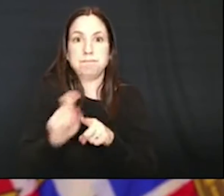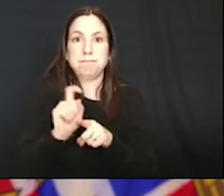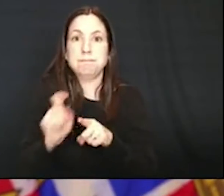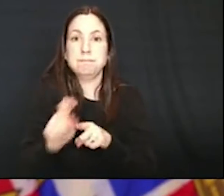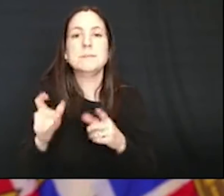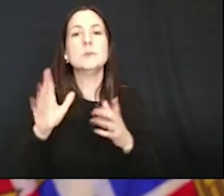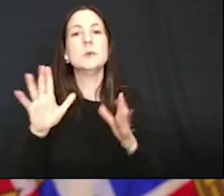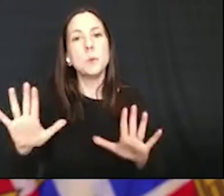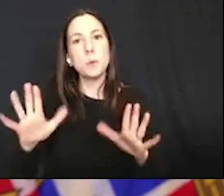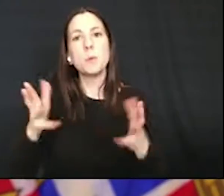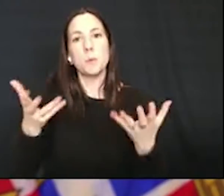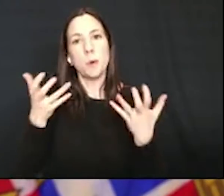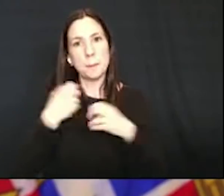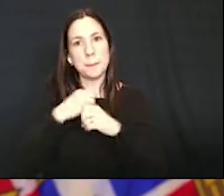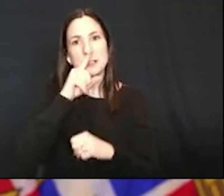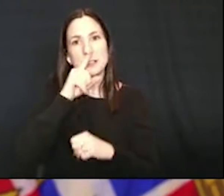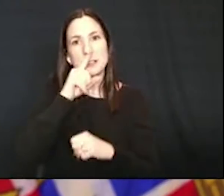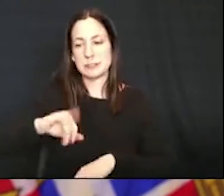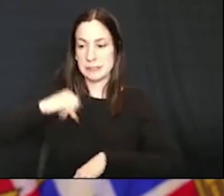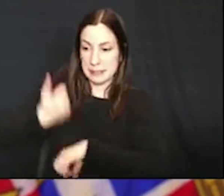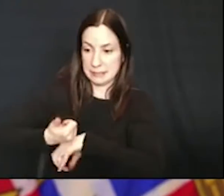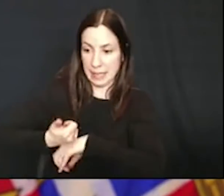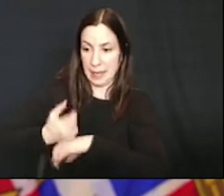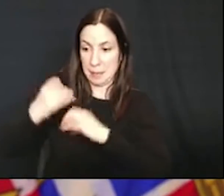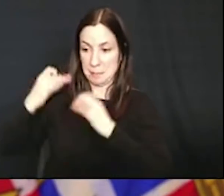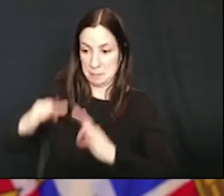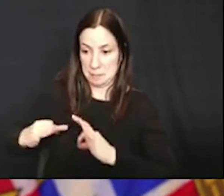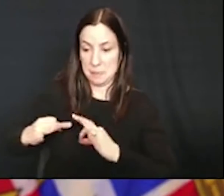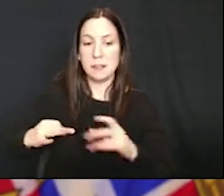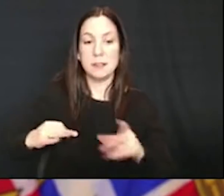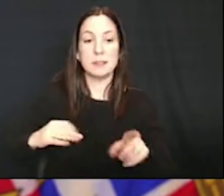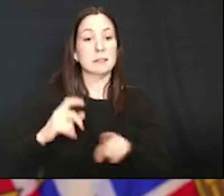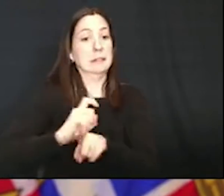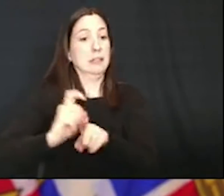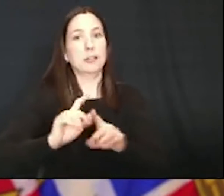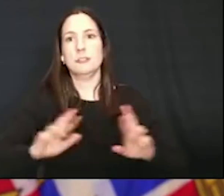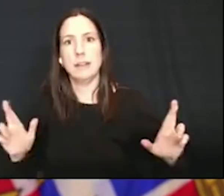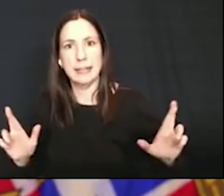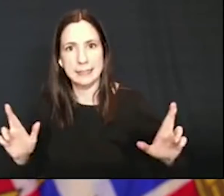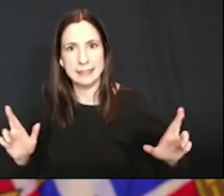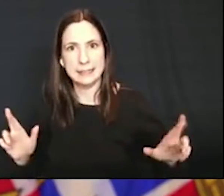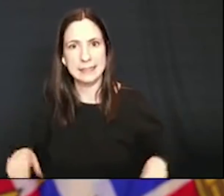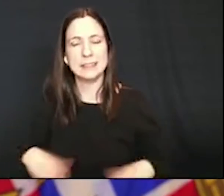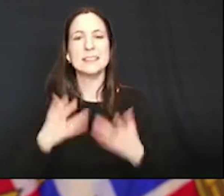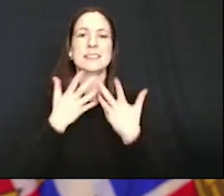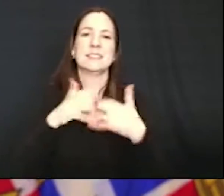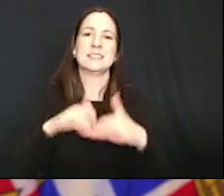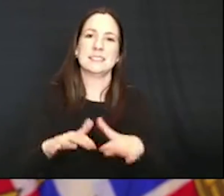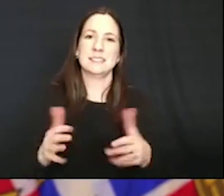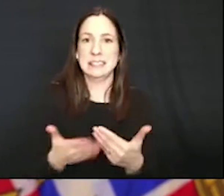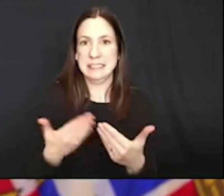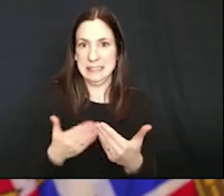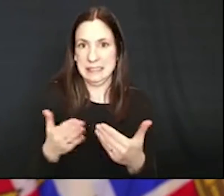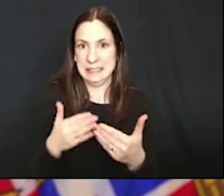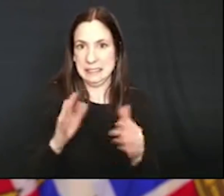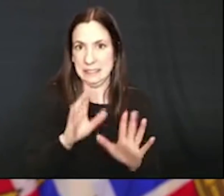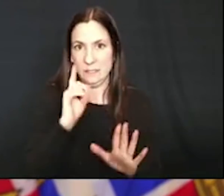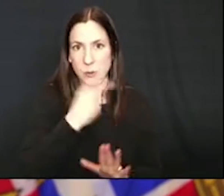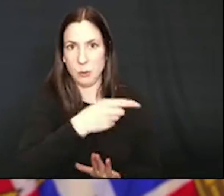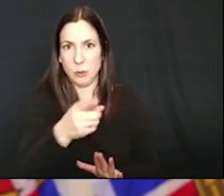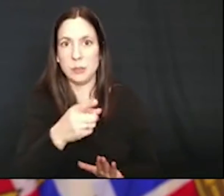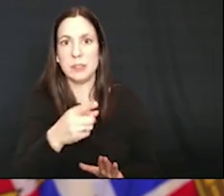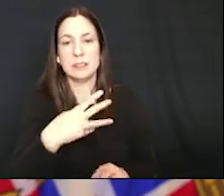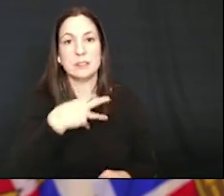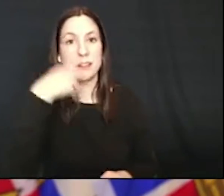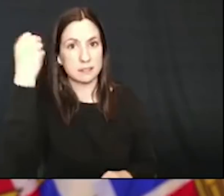we have all of the systems in place so that we make it as easy as possible, particularly for our seniors and elders. And